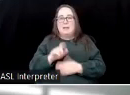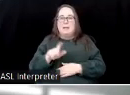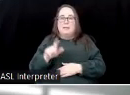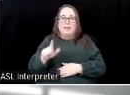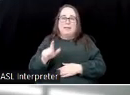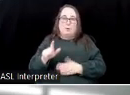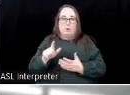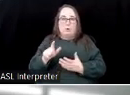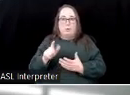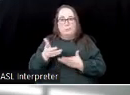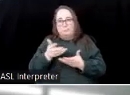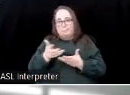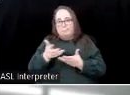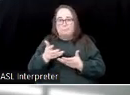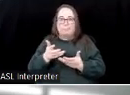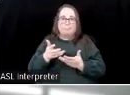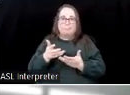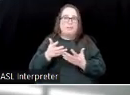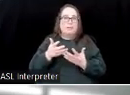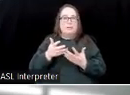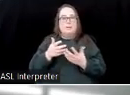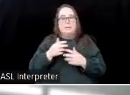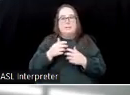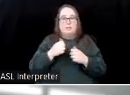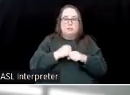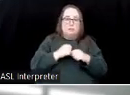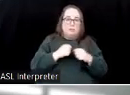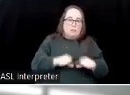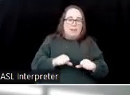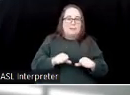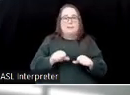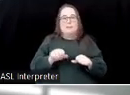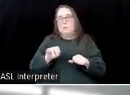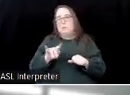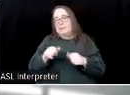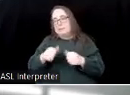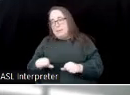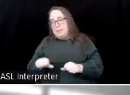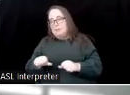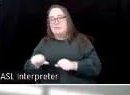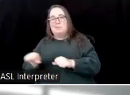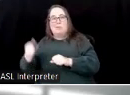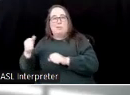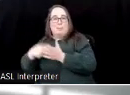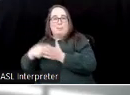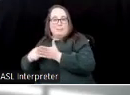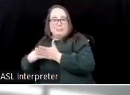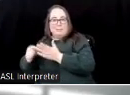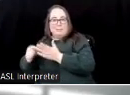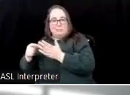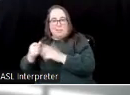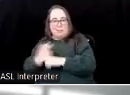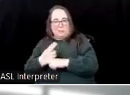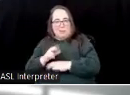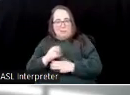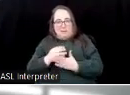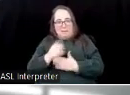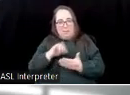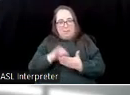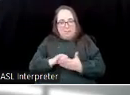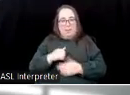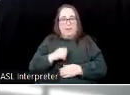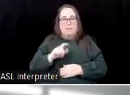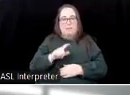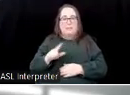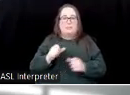mitigation funds, security utility deposits, incentive payments, etc. One thing we have is a landlord